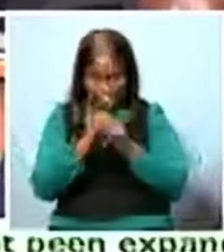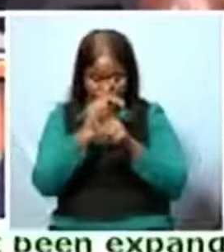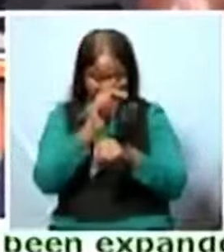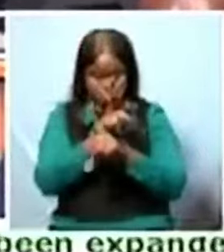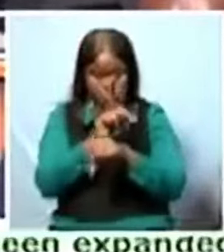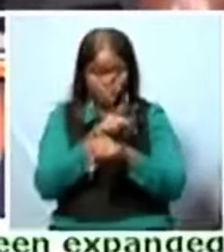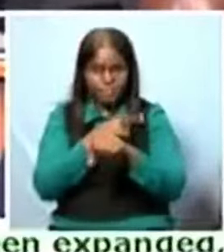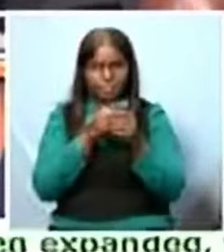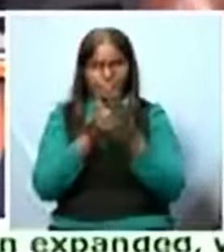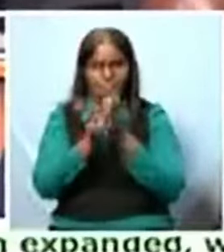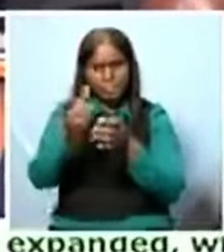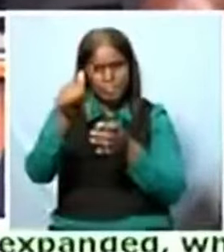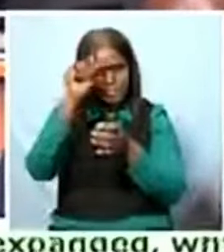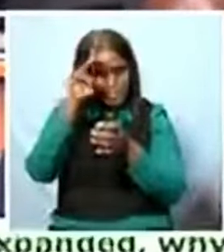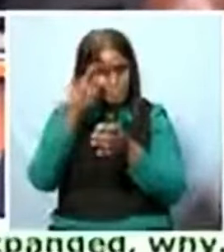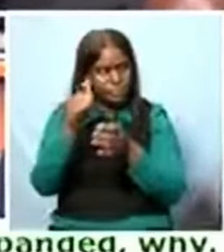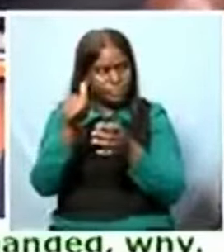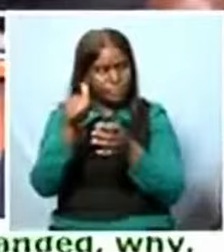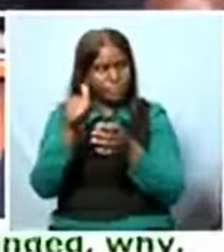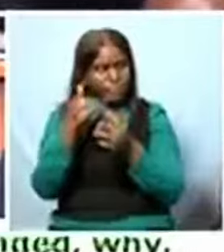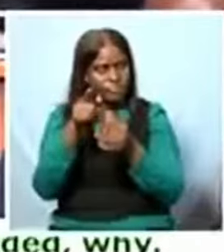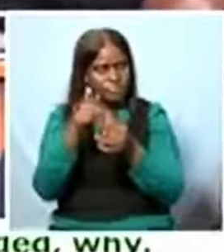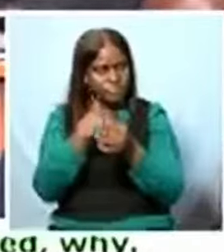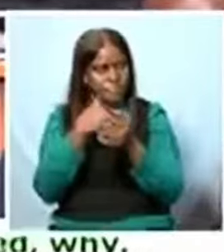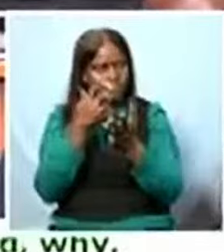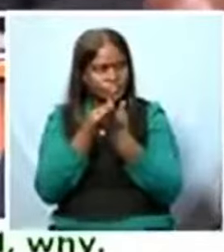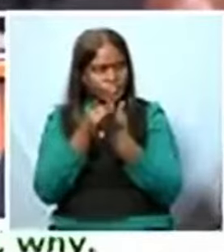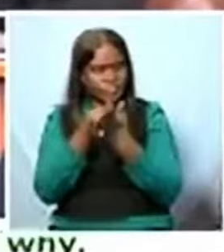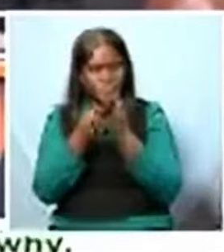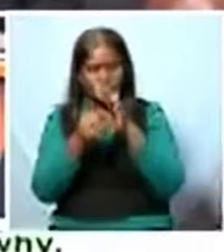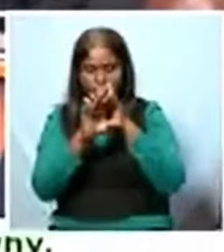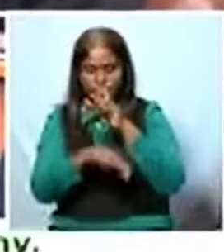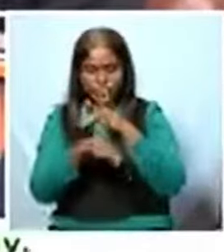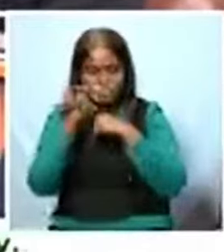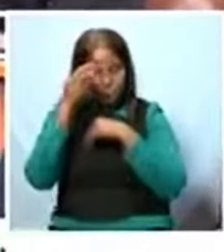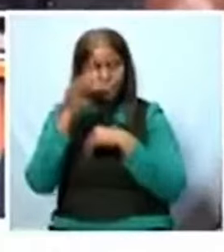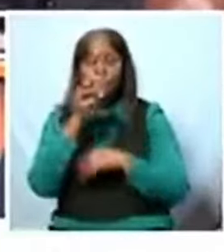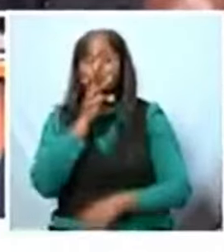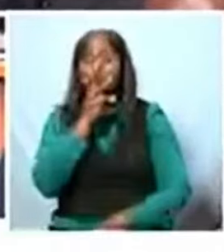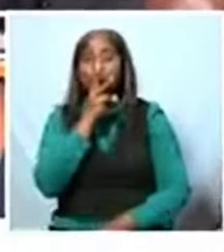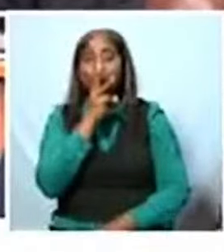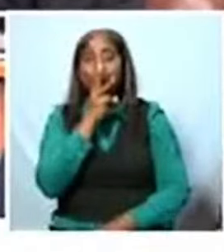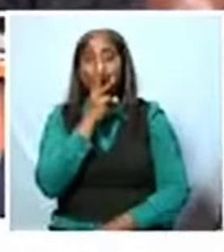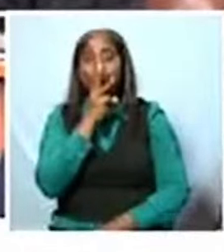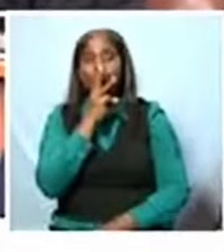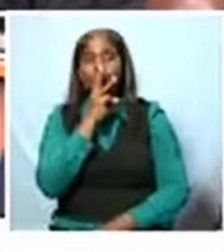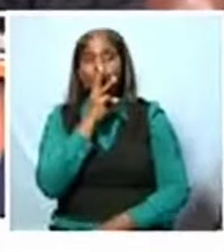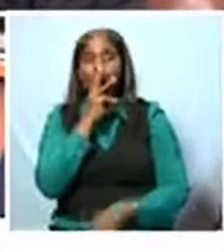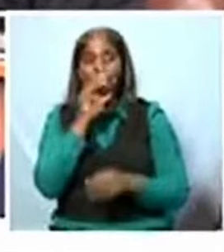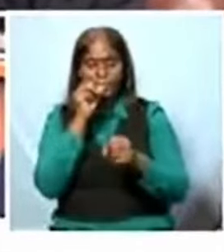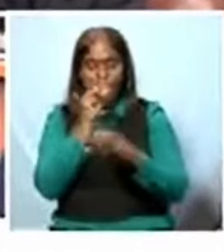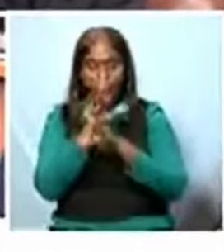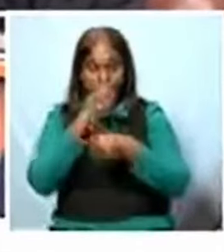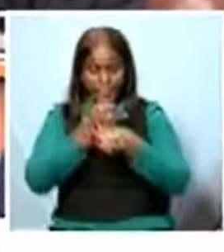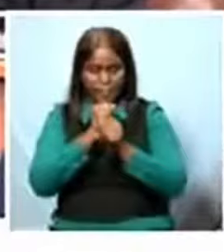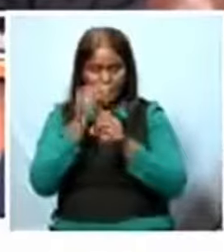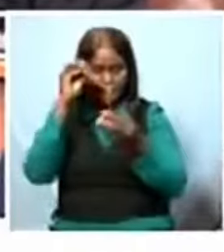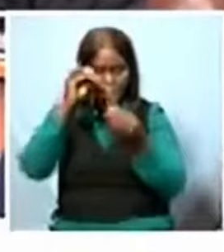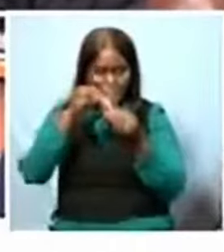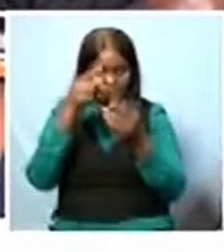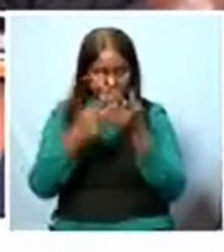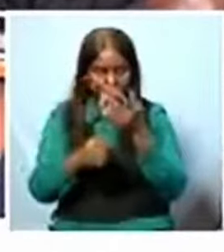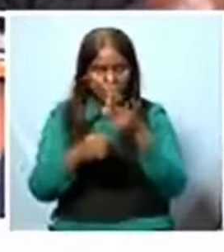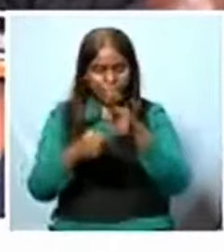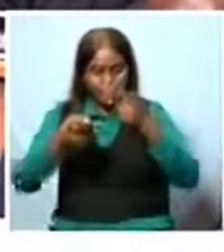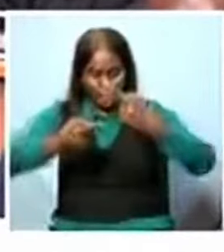So I'm asking the minister, is there funding under the Ministry of Water that you can make available to supplement what